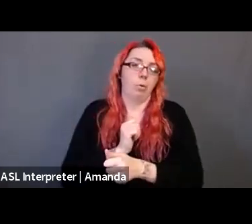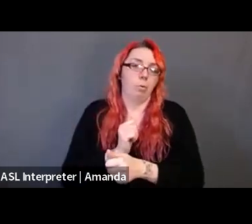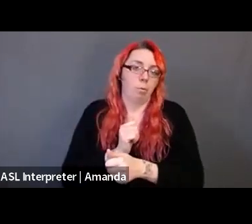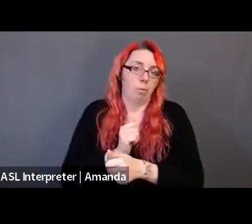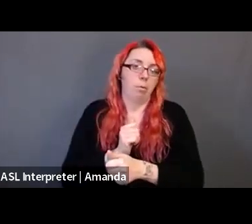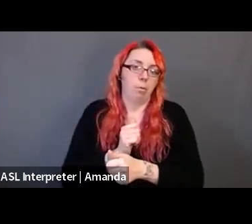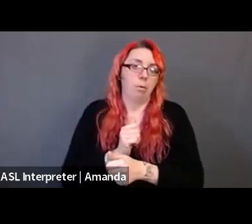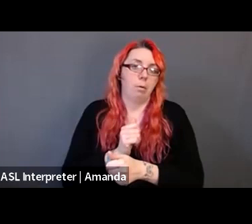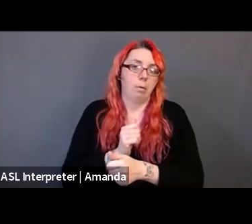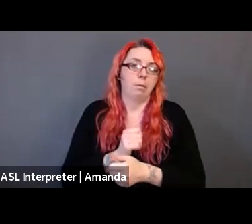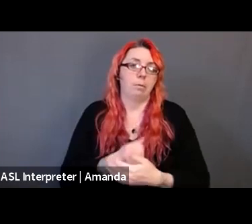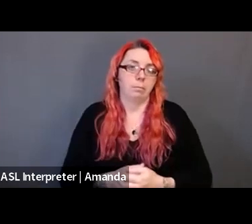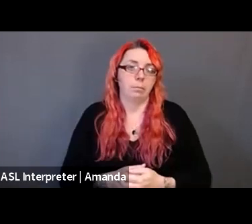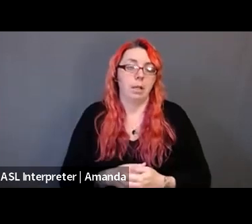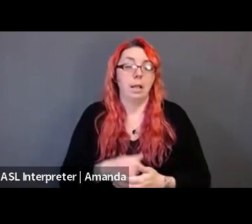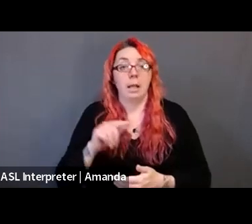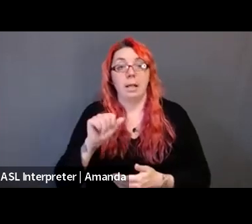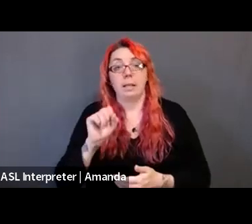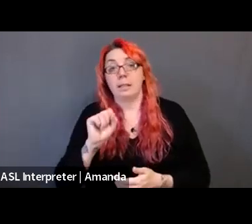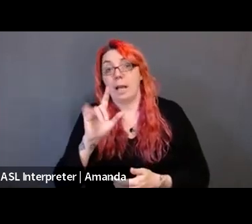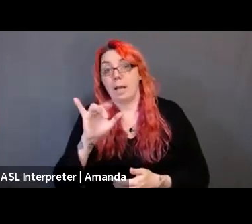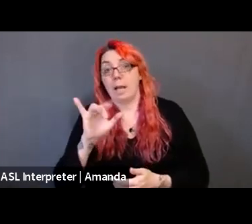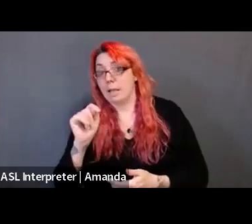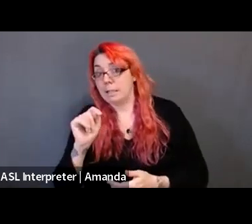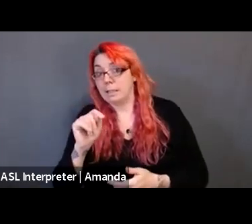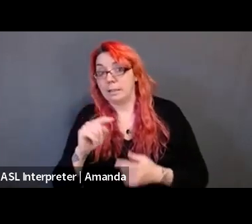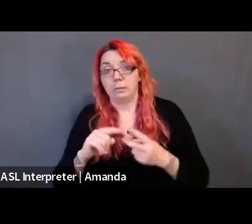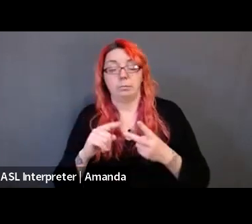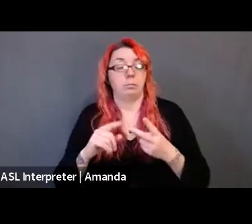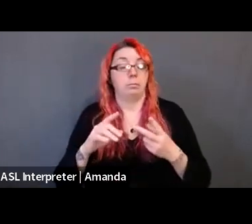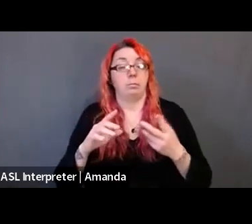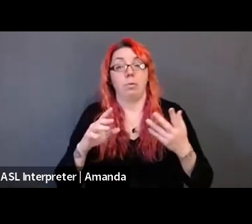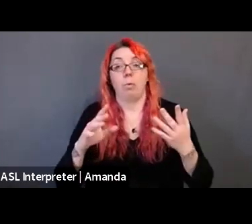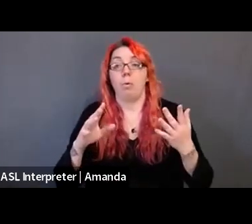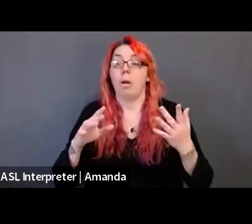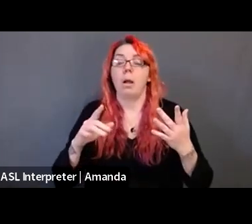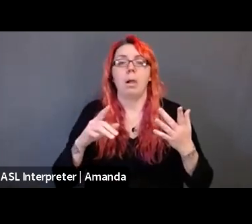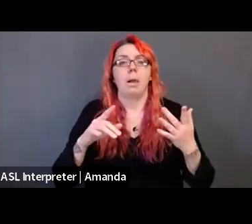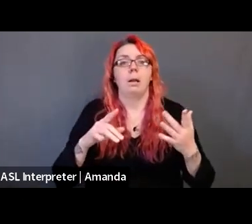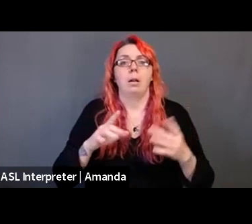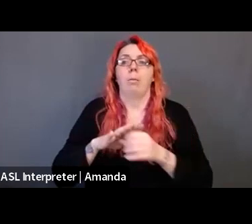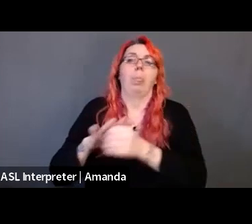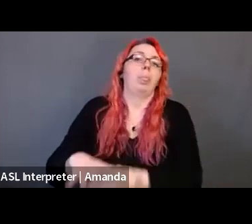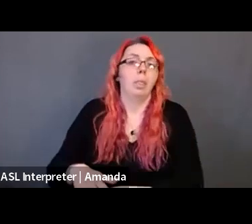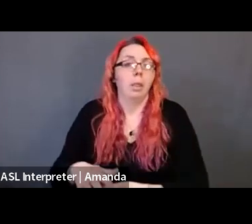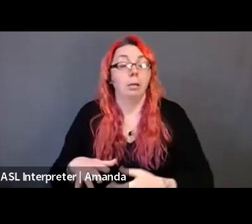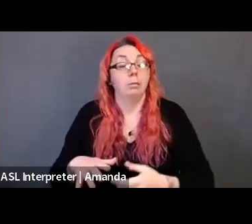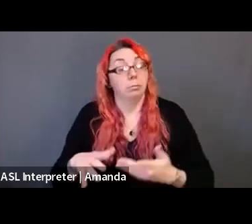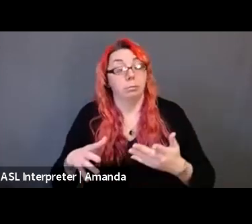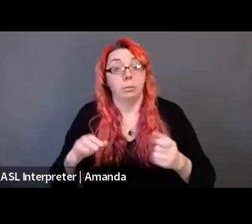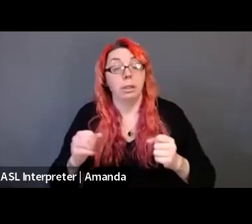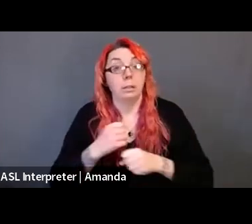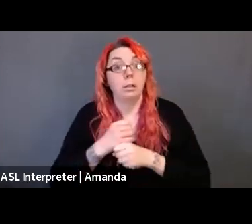that re-traumatize. And even as we're sharing examples of, say, videos or any other things that you're doing in